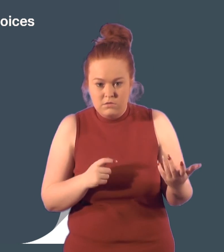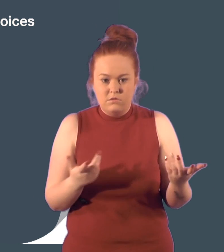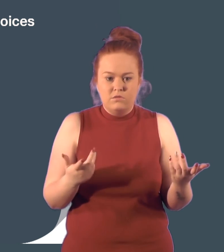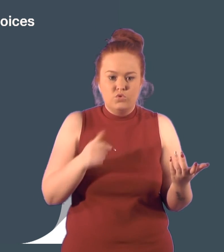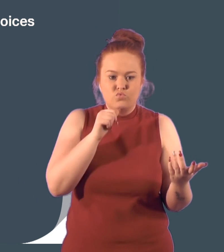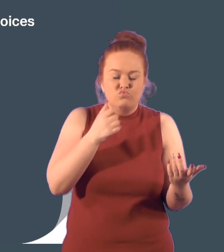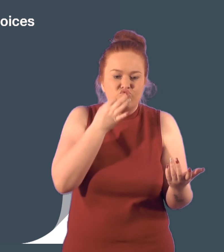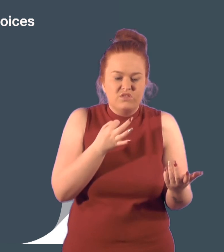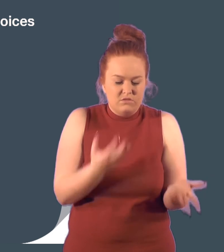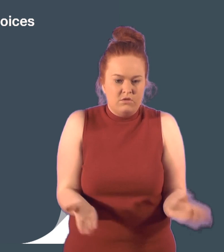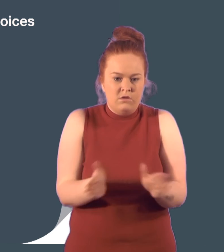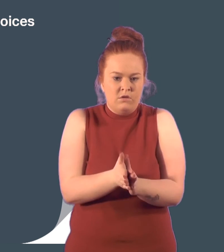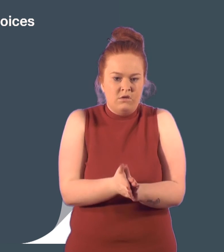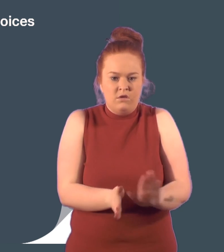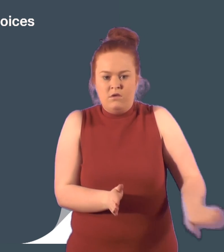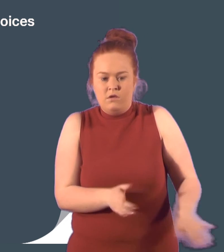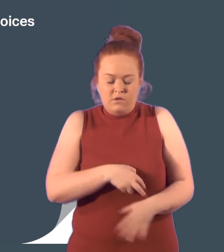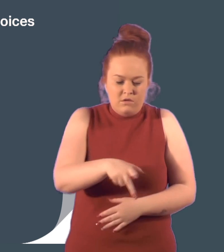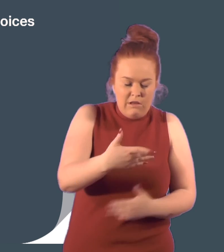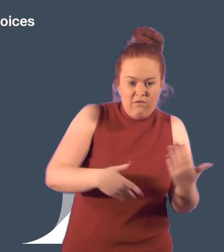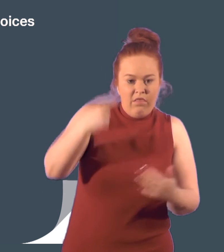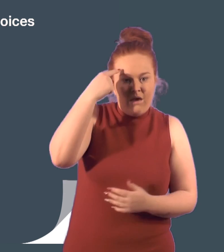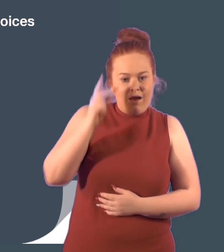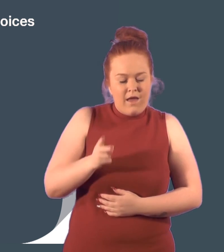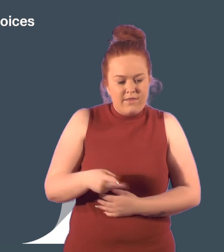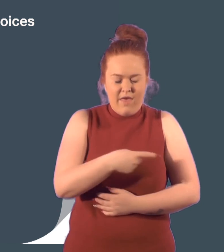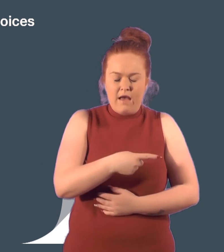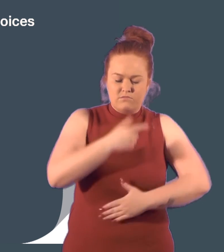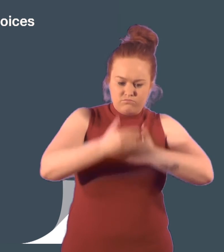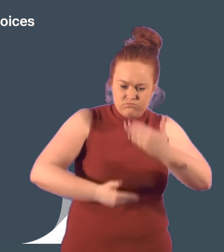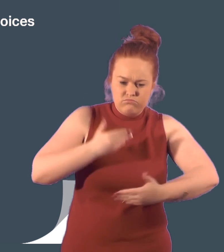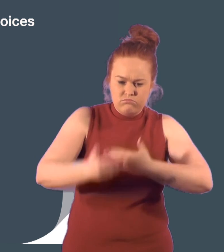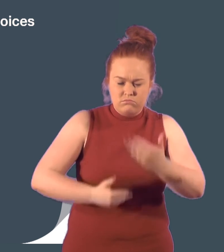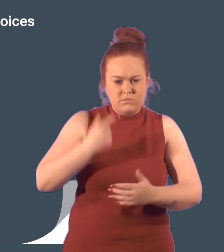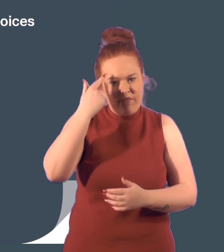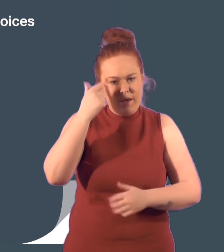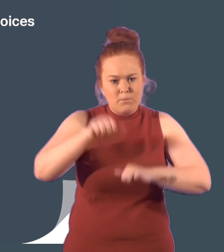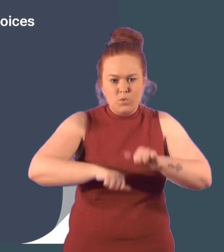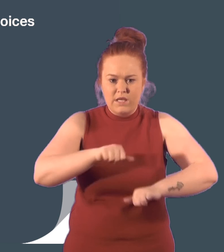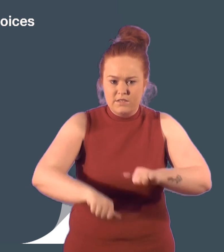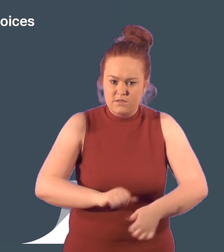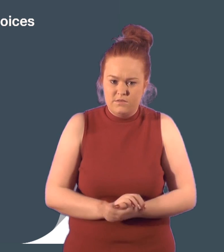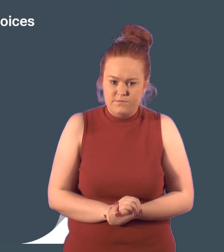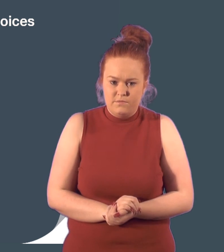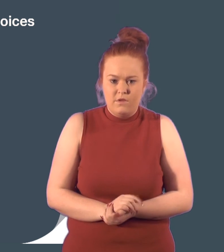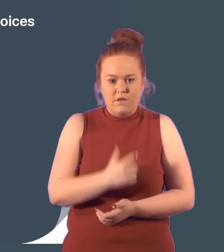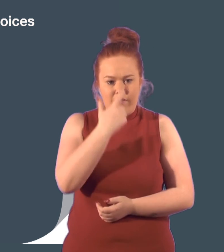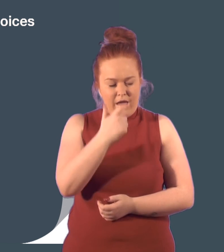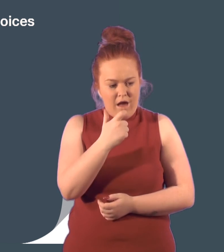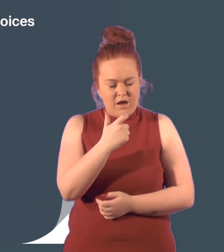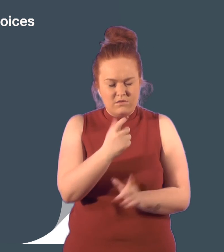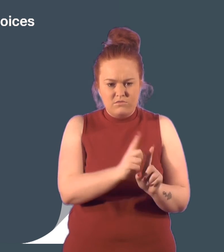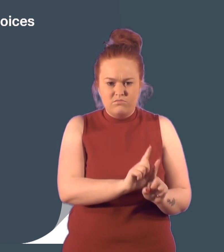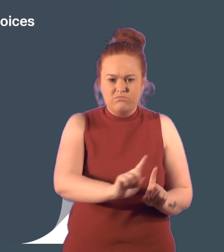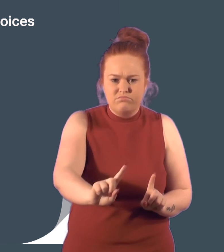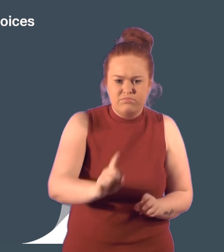close it and walk away and not think about it again. It's an ongoing thing. You can go away and think, okay, this time we put Wheezy in the